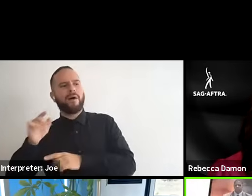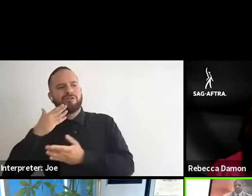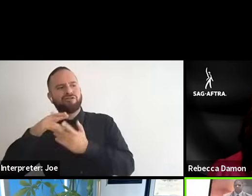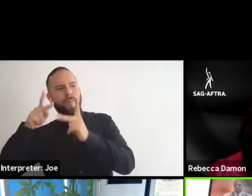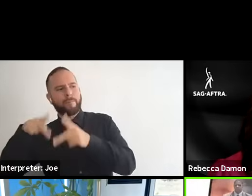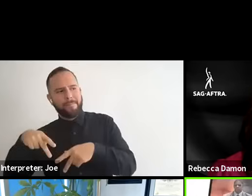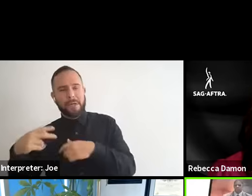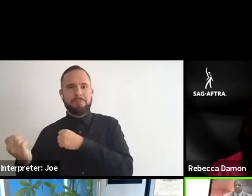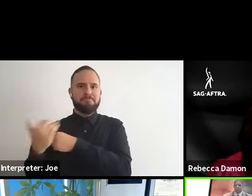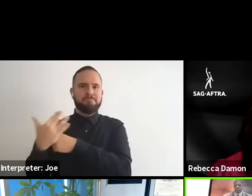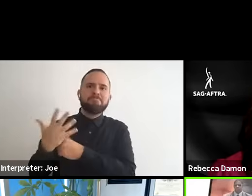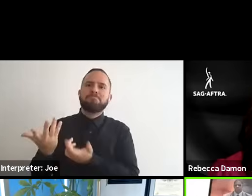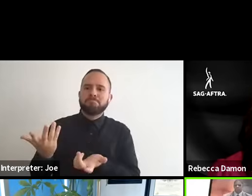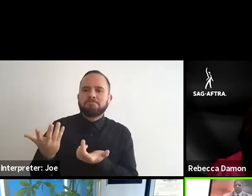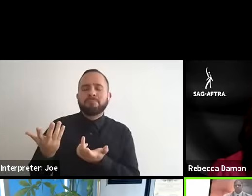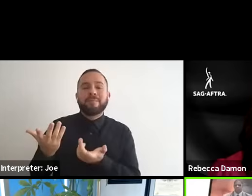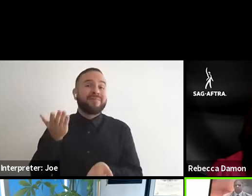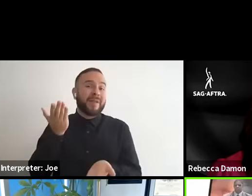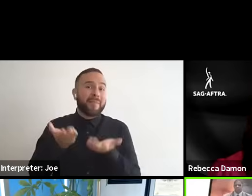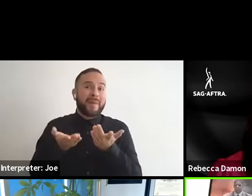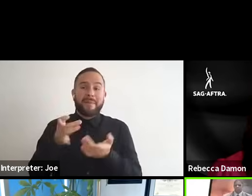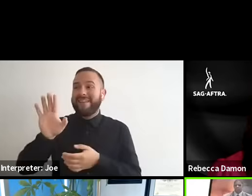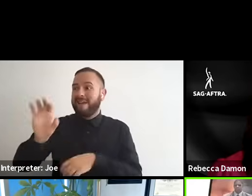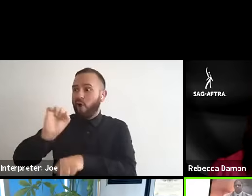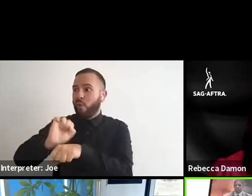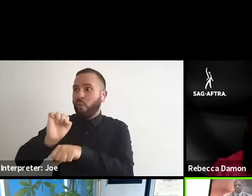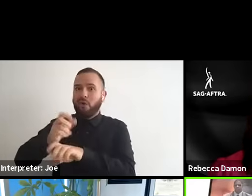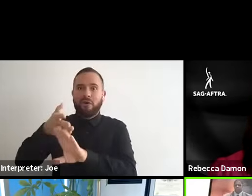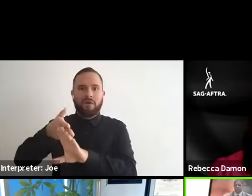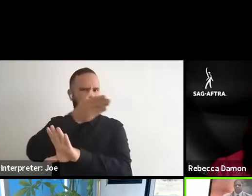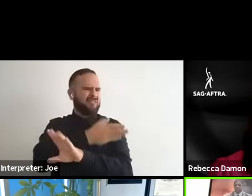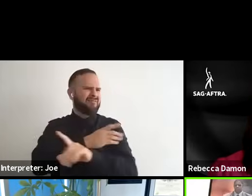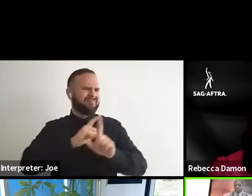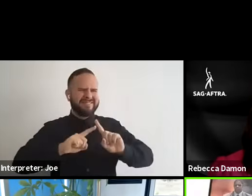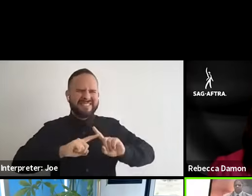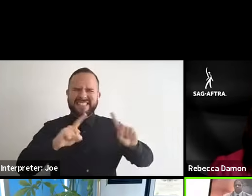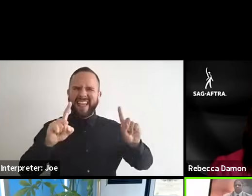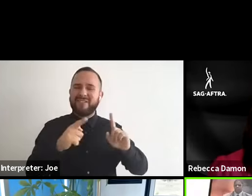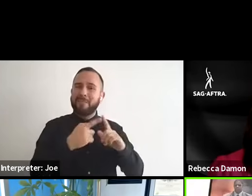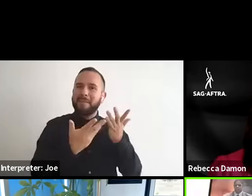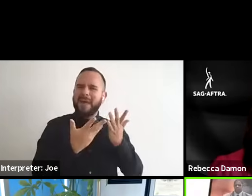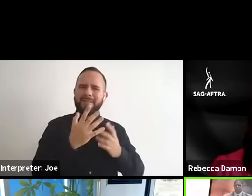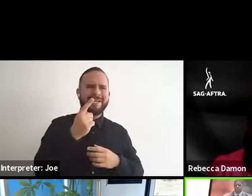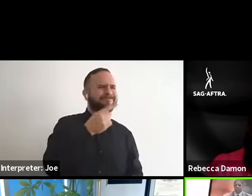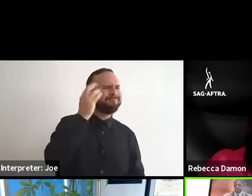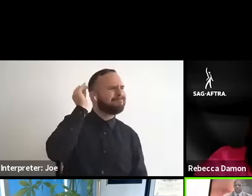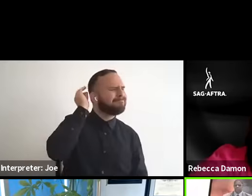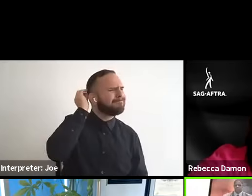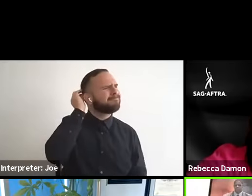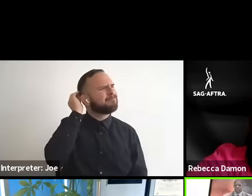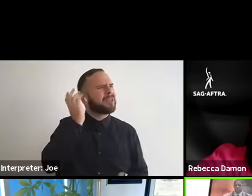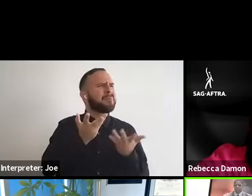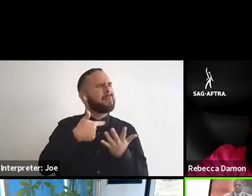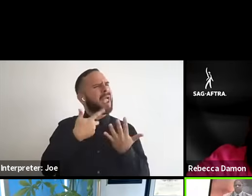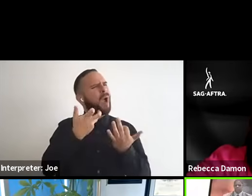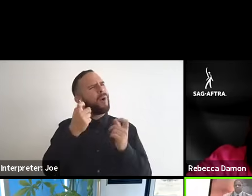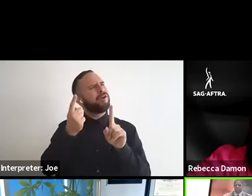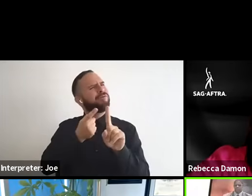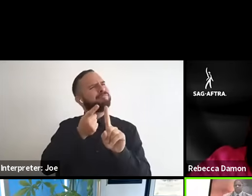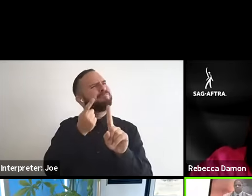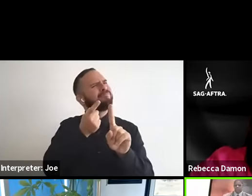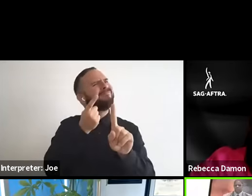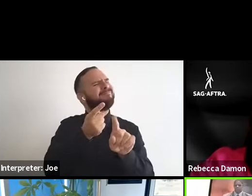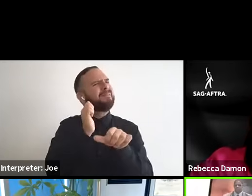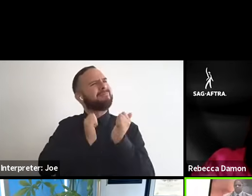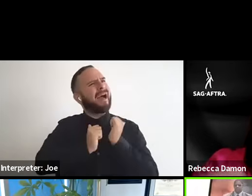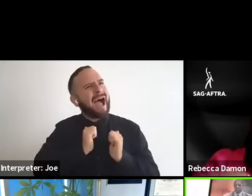other life, had a whole nother career, maybe had this playing in the back of their heads of, I think I want to try to pursue this. I've had clients that retired from whole